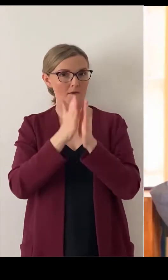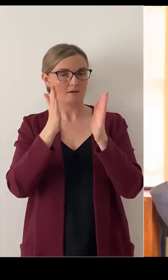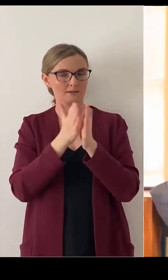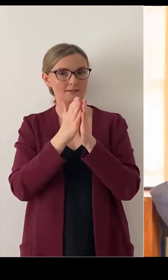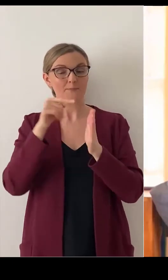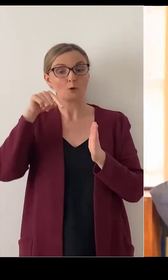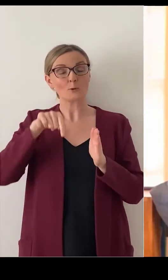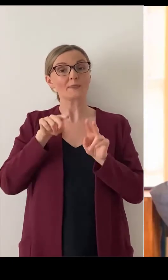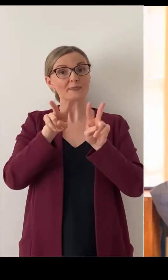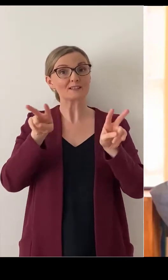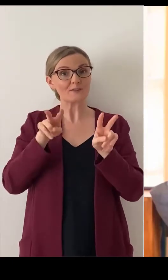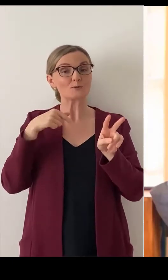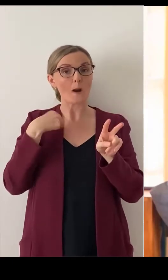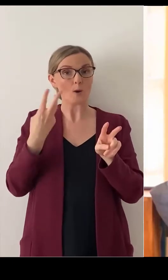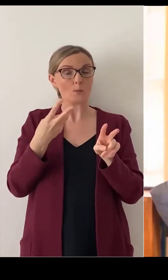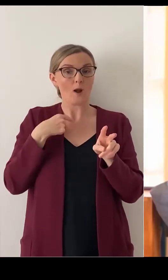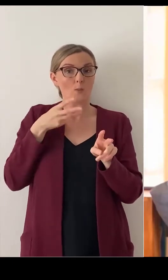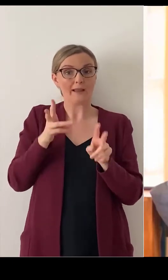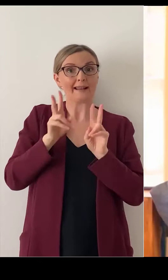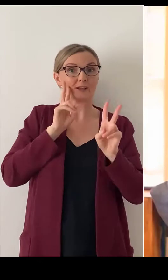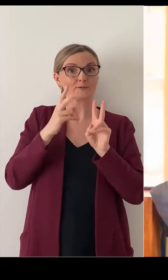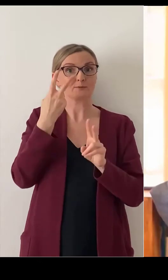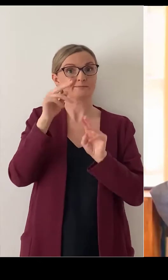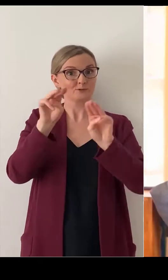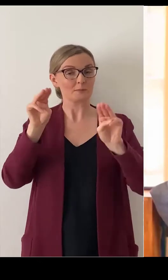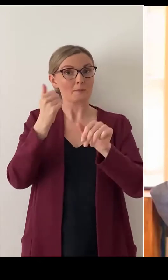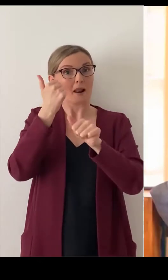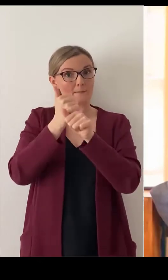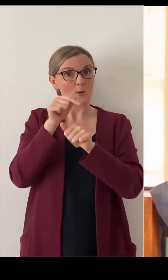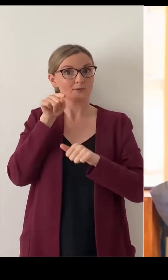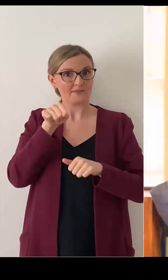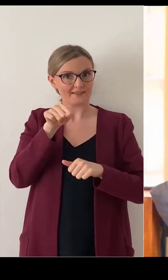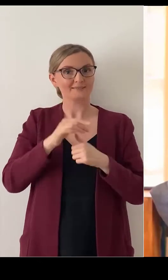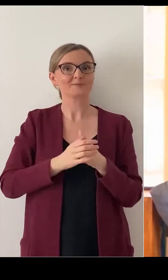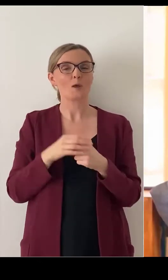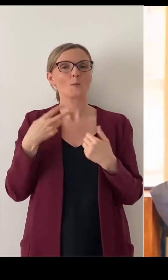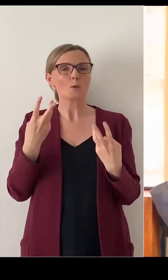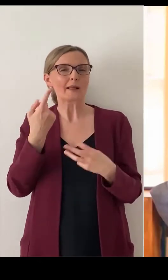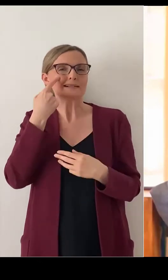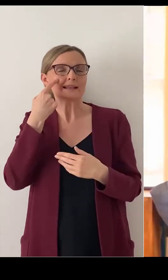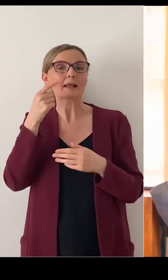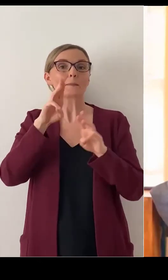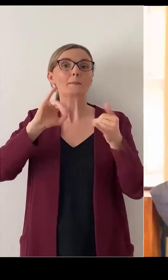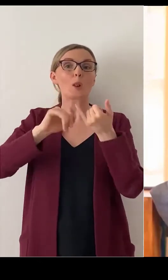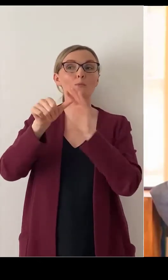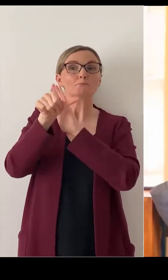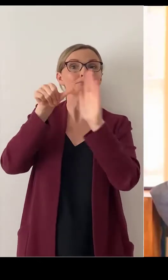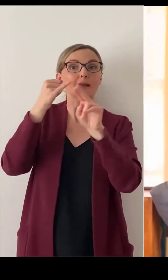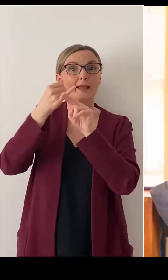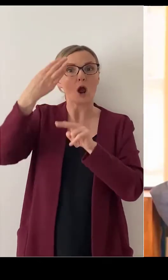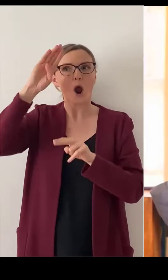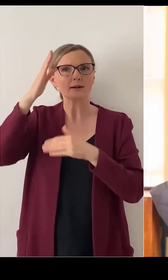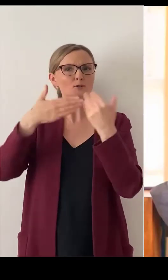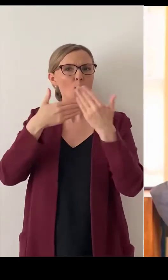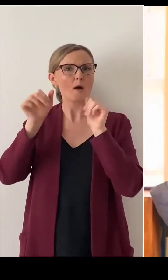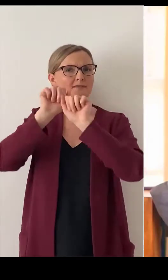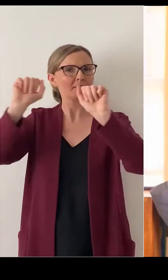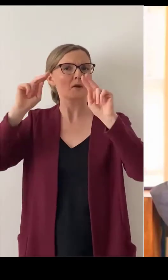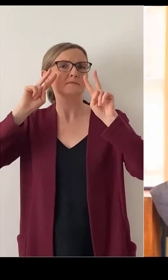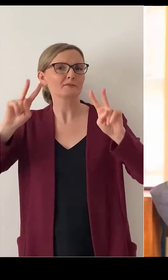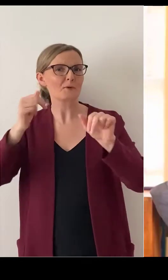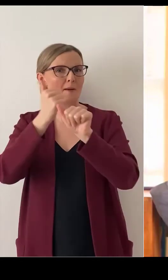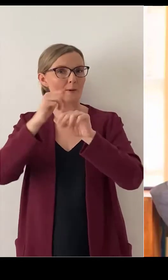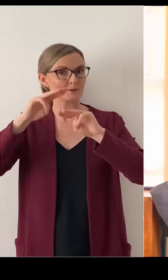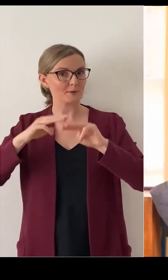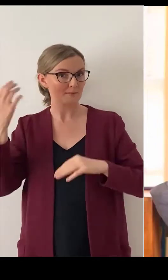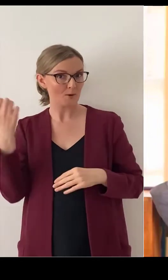these questions. We will see what the experts in Ireland have to say about minimum wage. Let us start